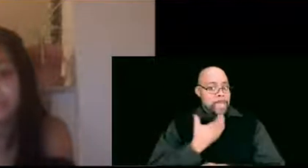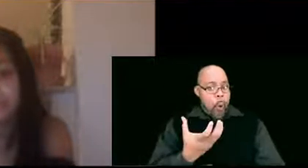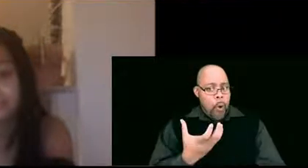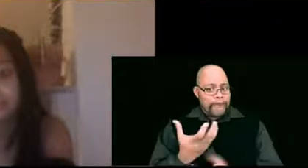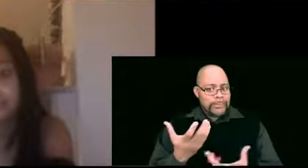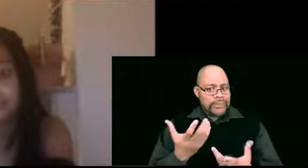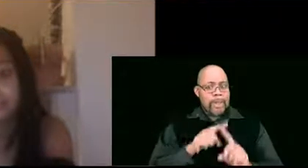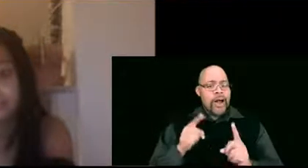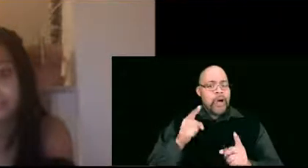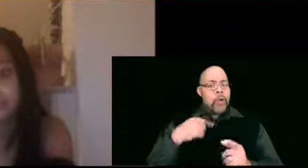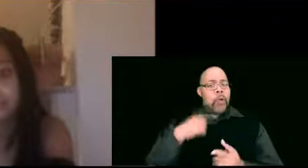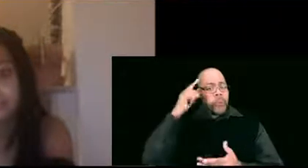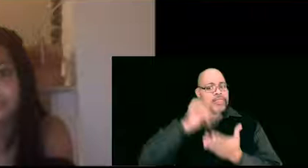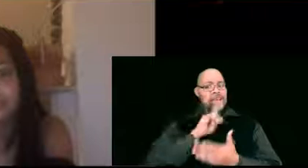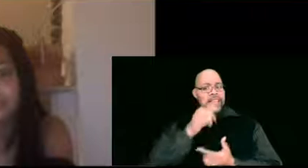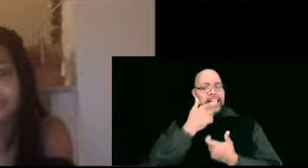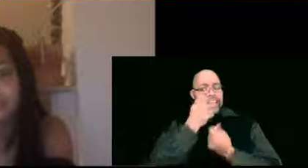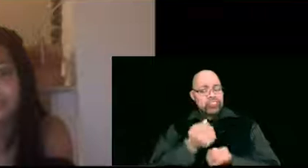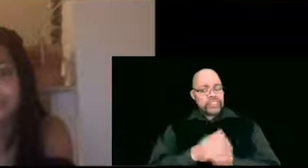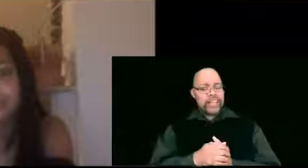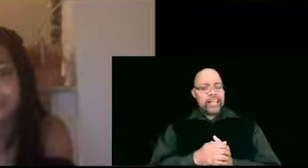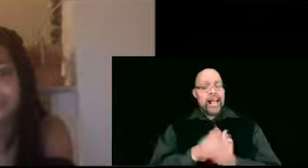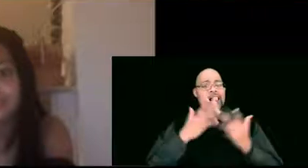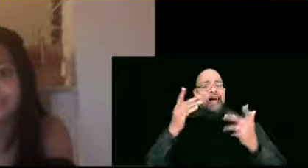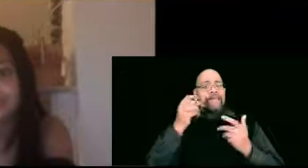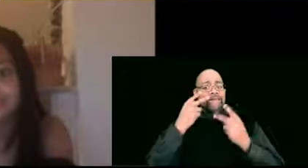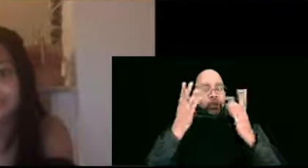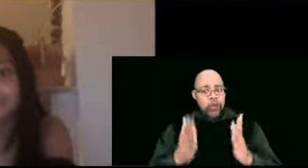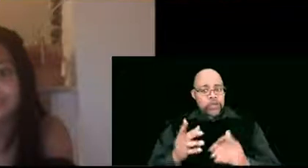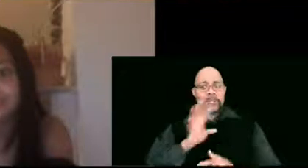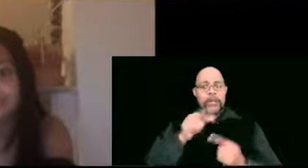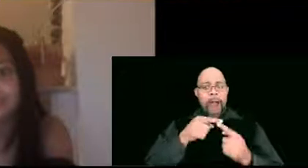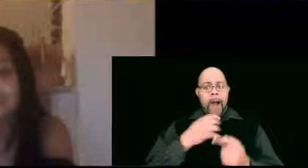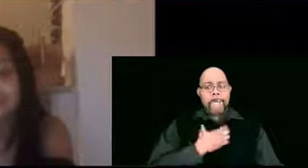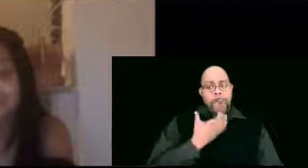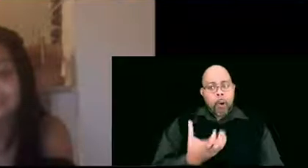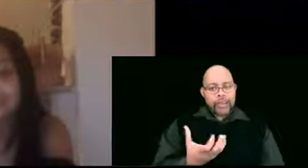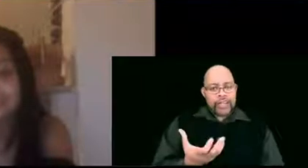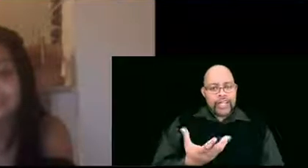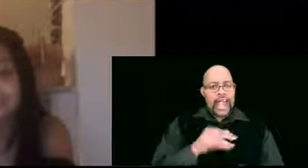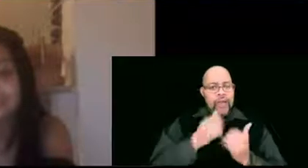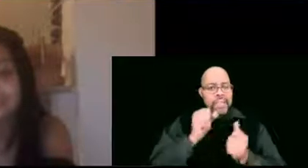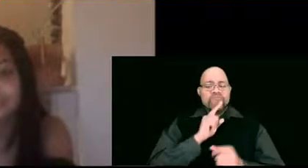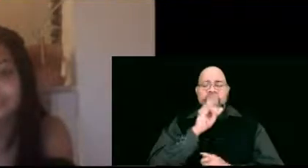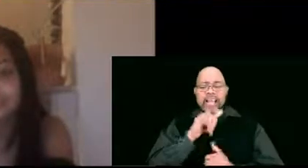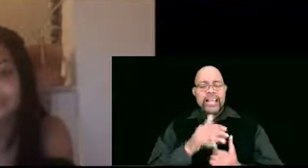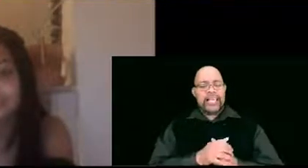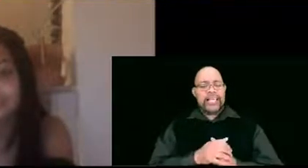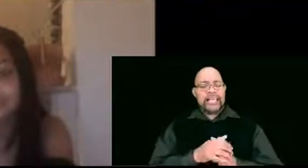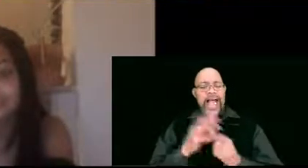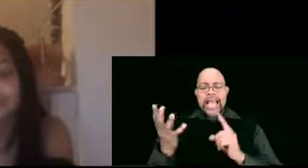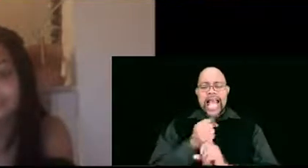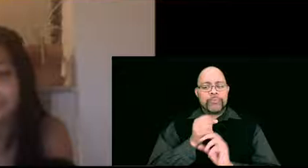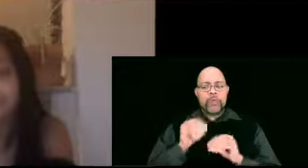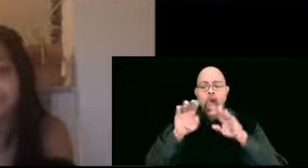say poems or poetry. So we thought it was really interesting that a lot of the viewers talked about poetry and how you can